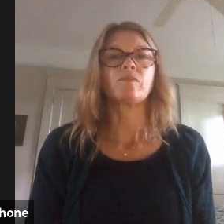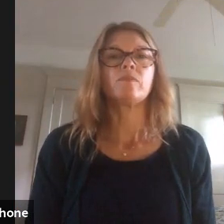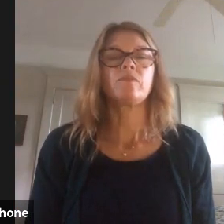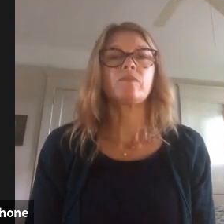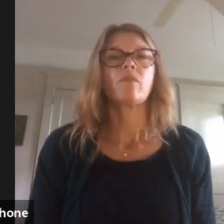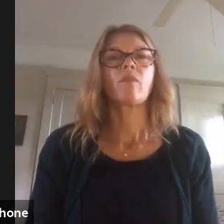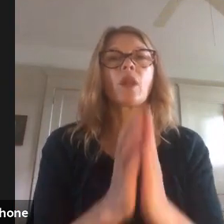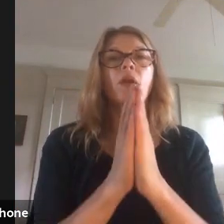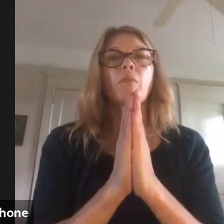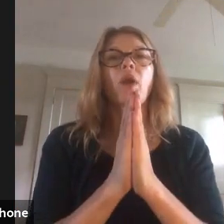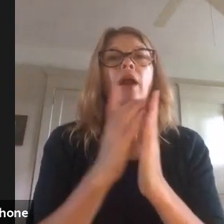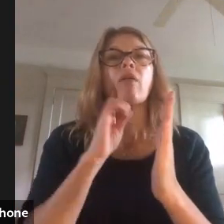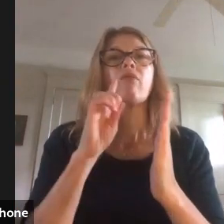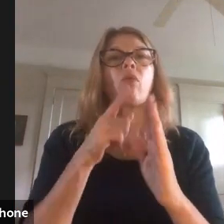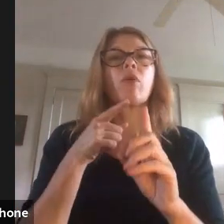Prayer for mission.